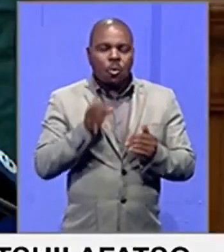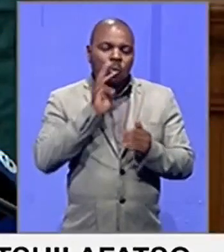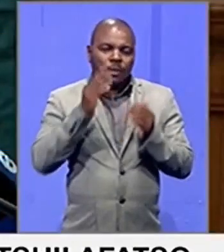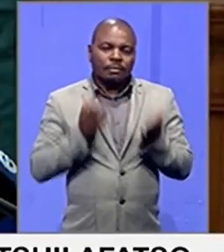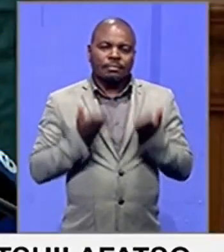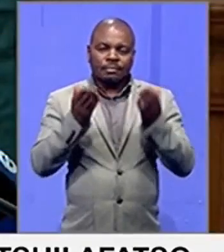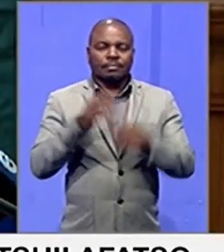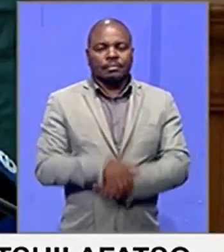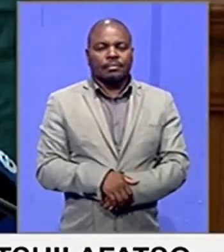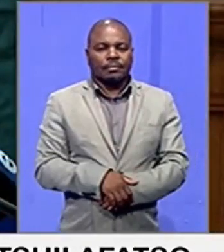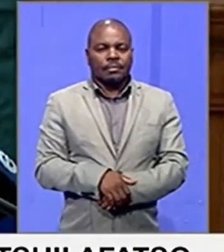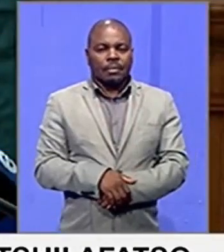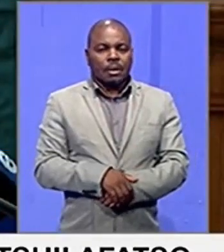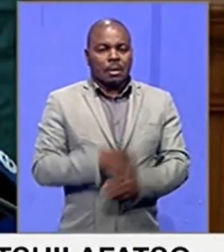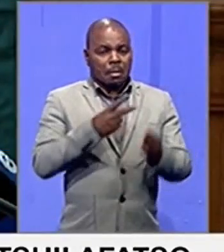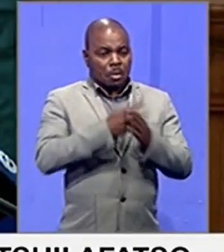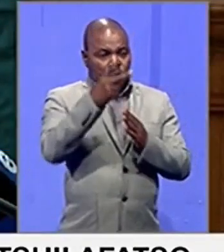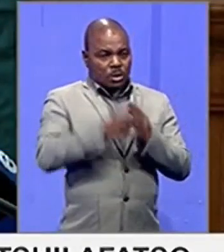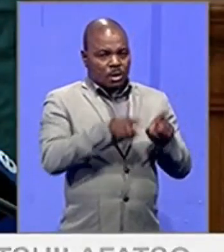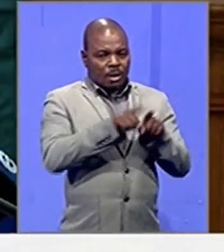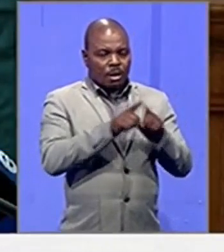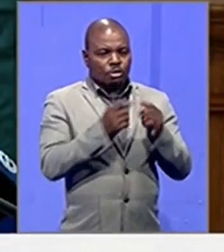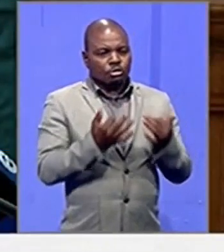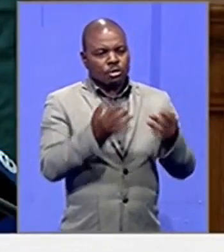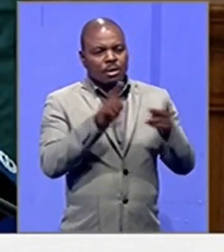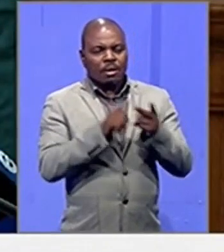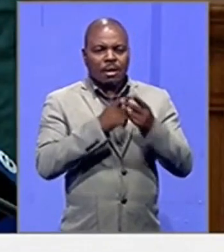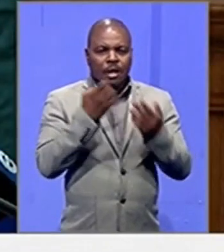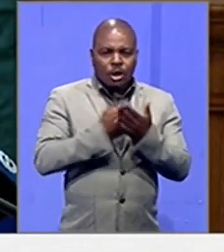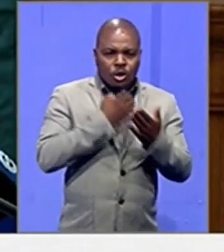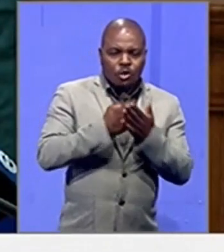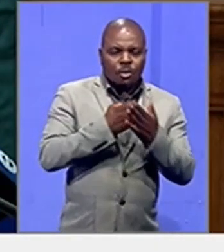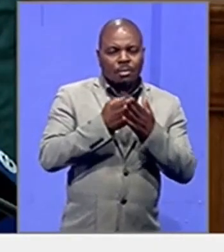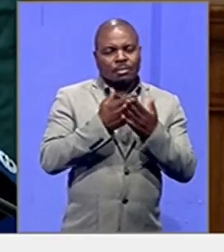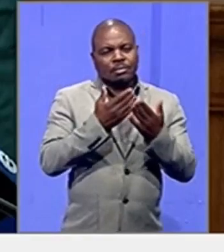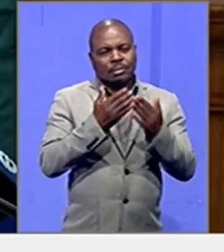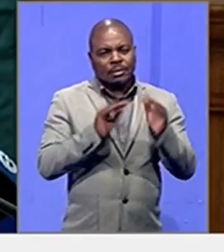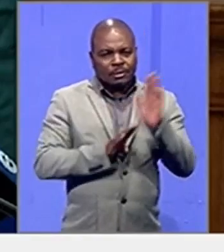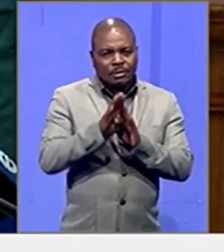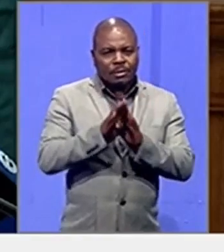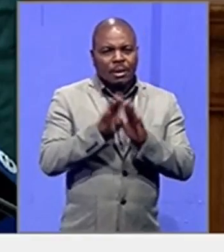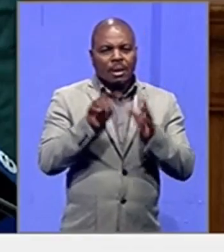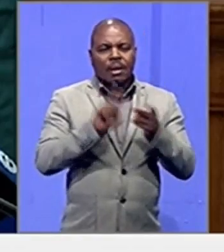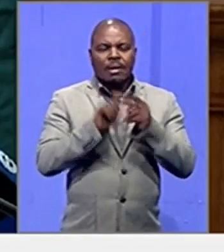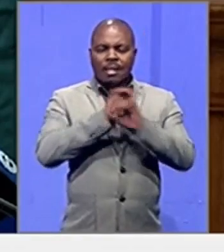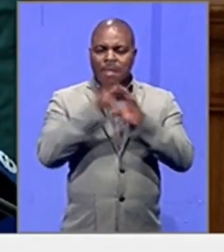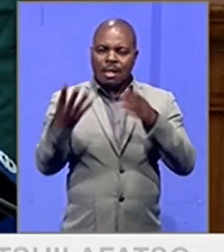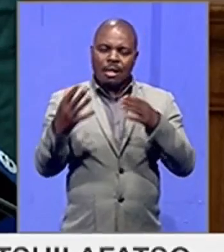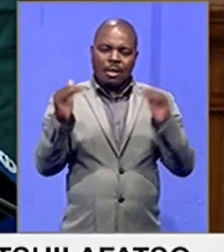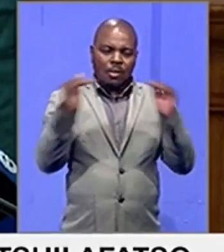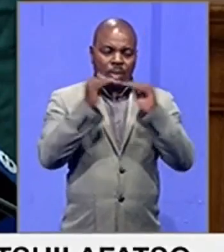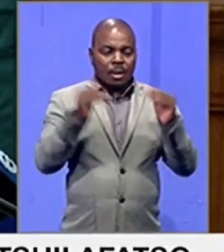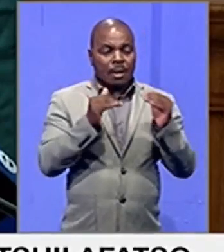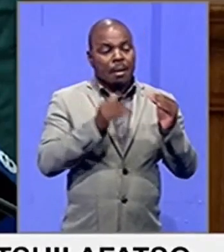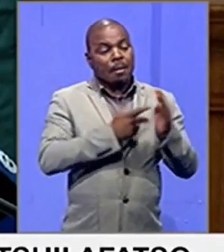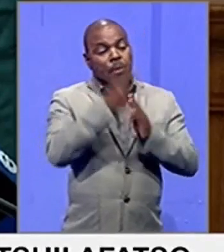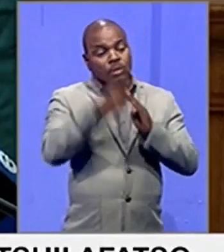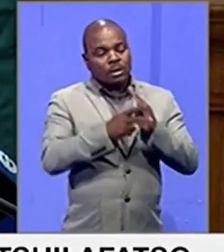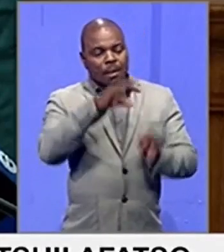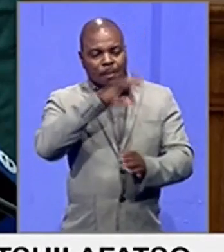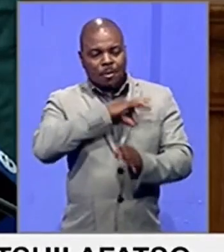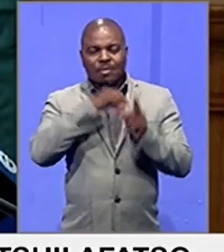are remarkable as they link green and economic development with clear equity and inclusion principles. The projects will have positive